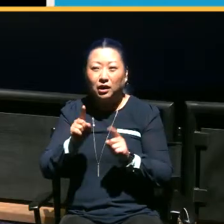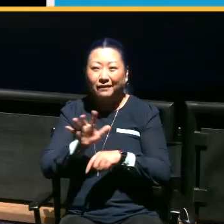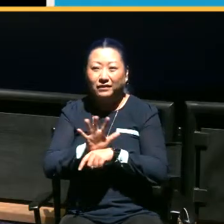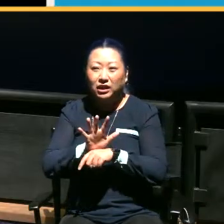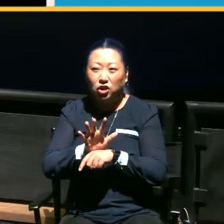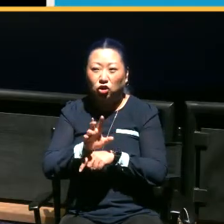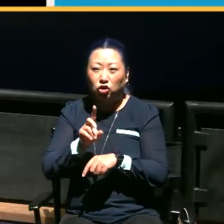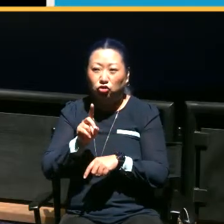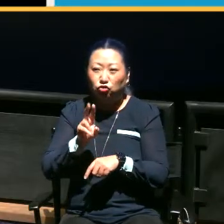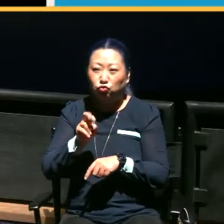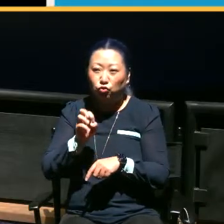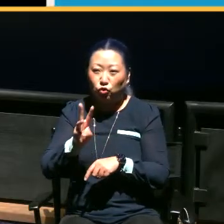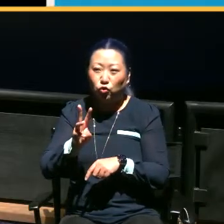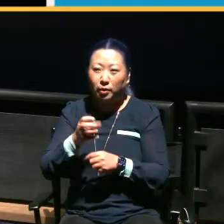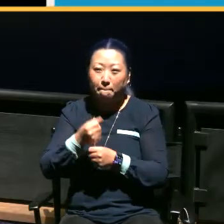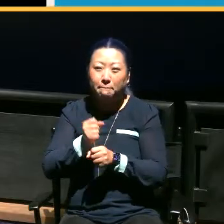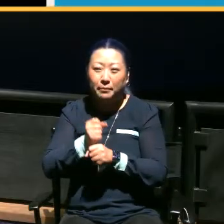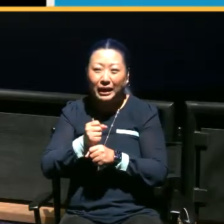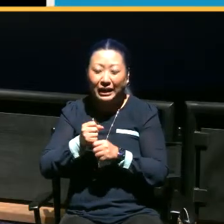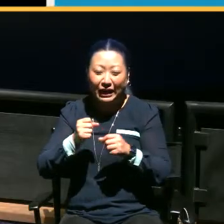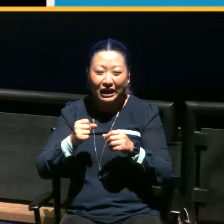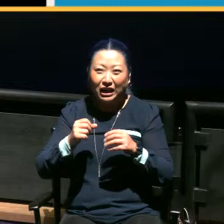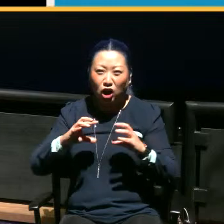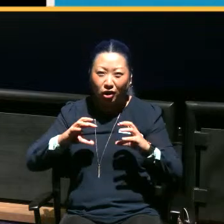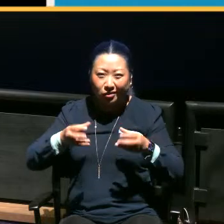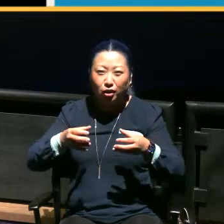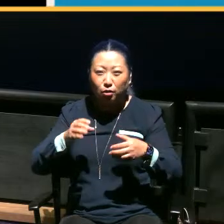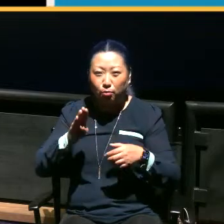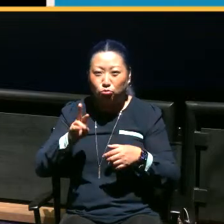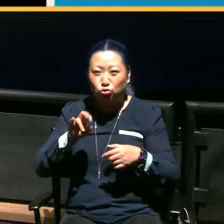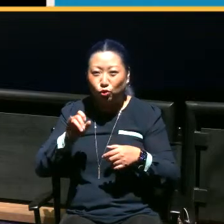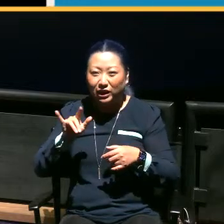video of Drew making a burrito in space.